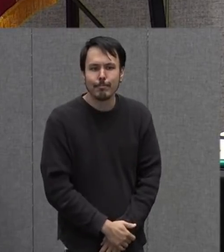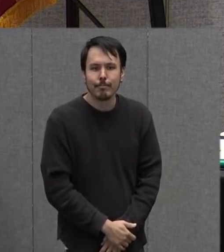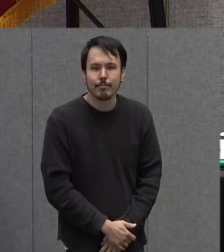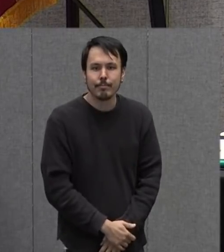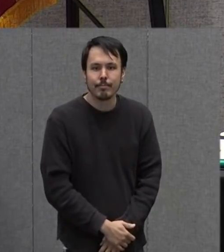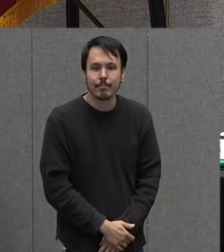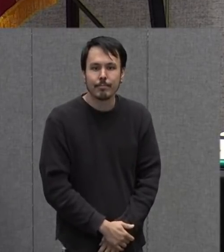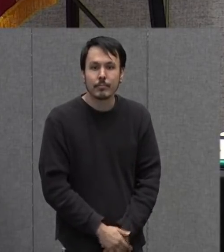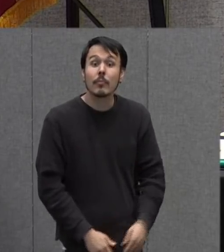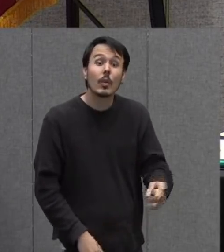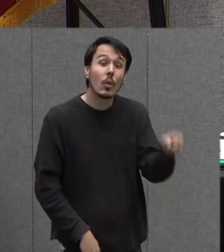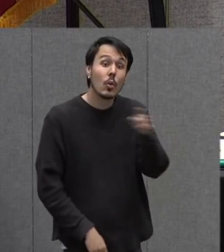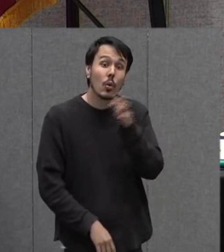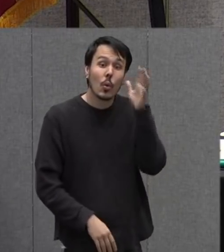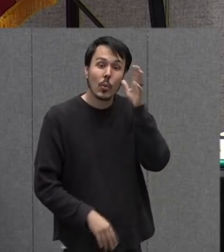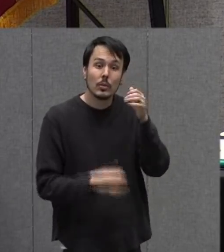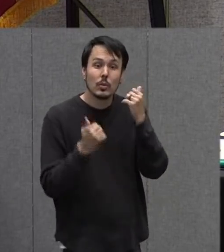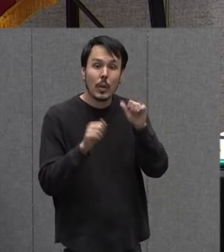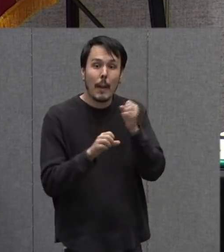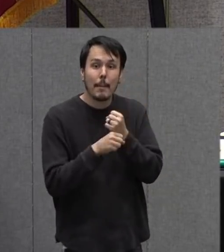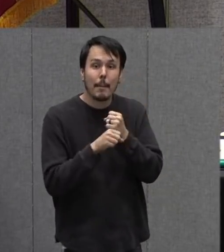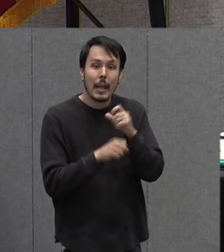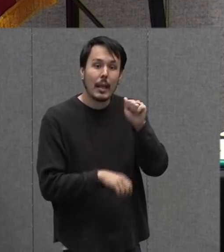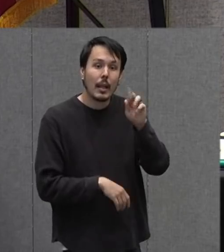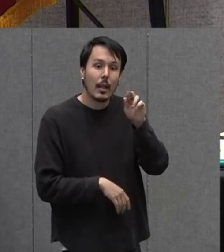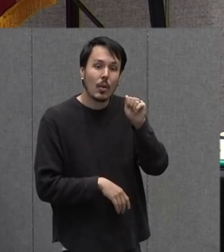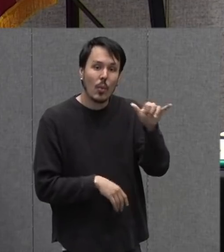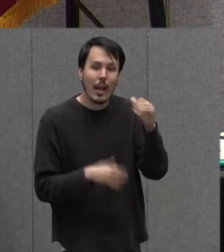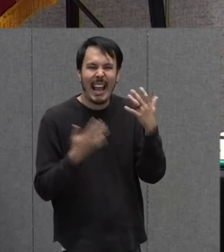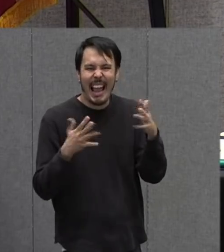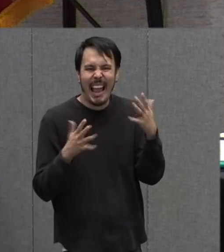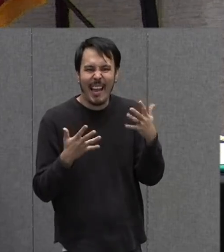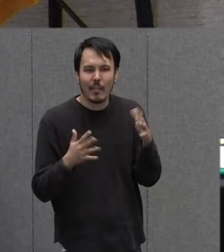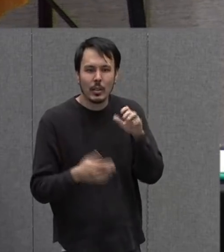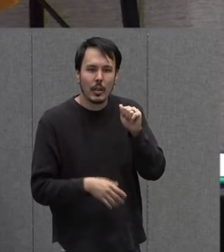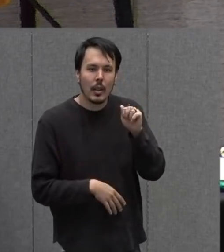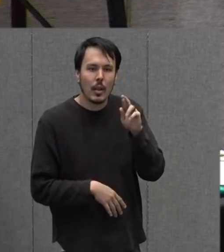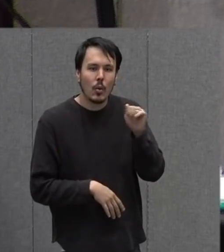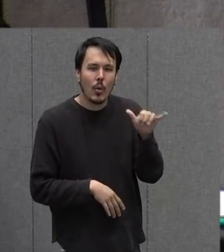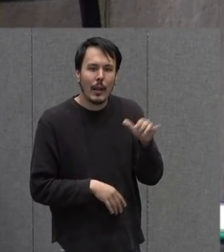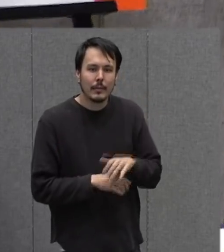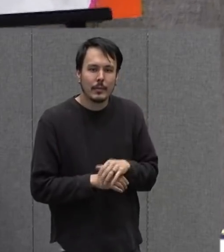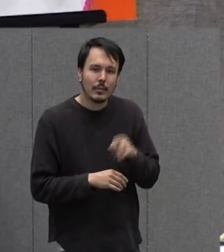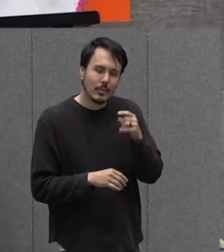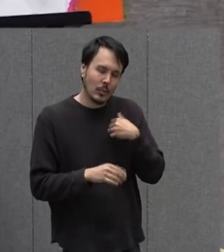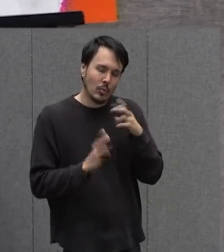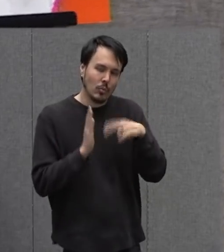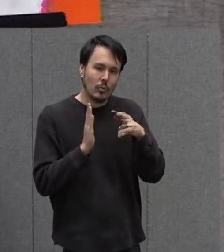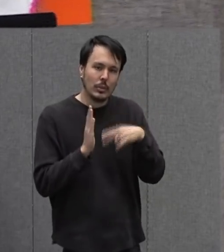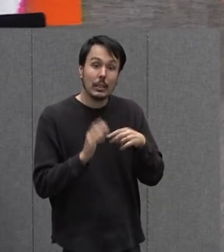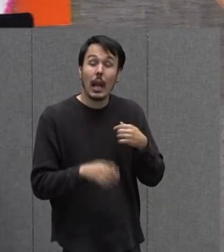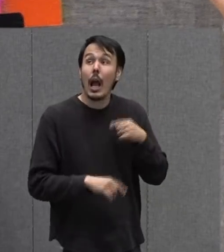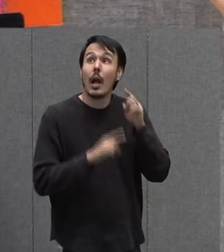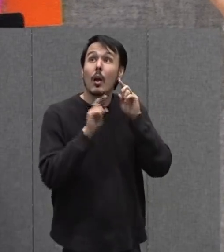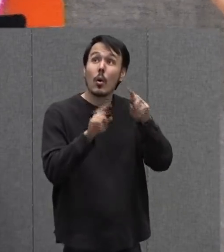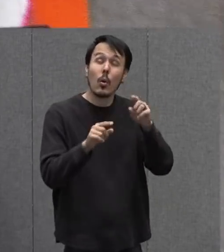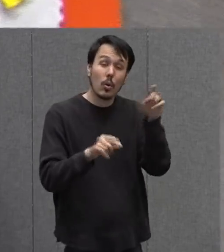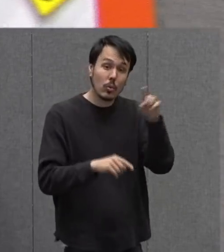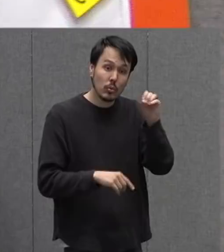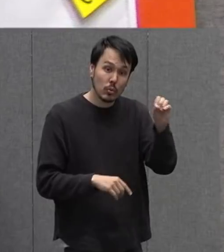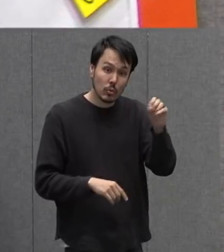This one, you're going to try to make the array after we read the story pages. On my way to the zoo, I saw 3